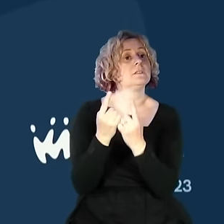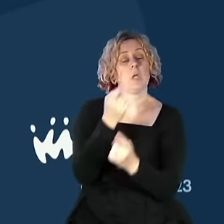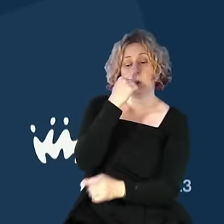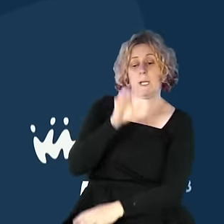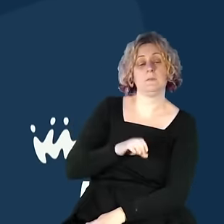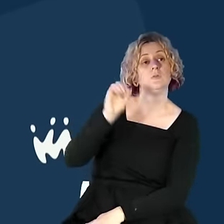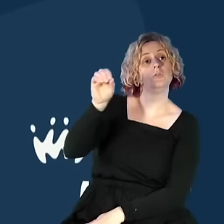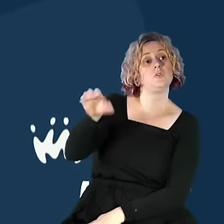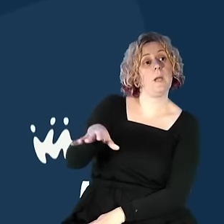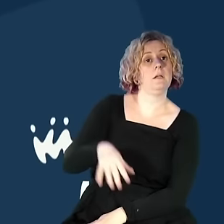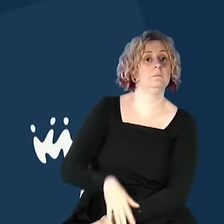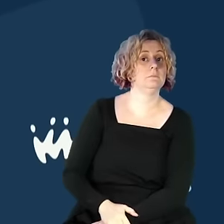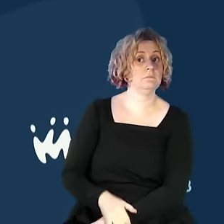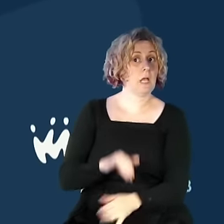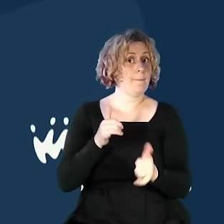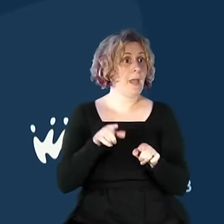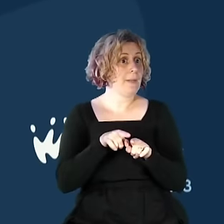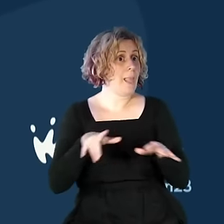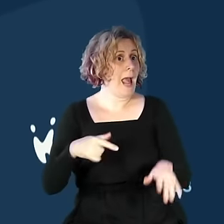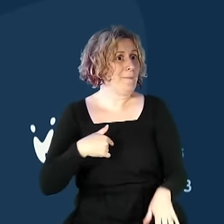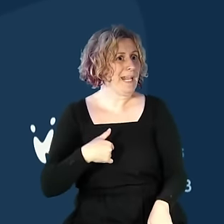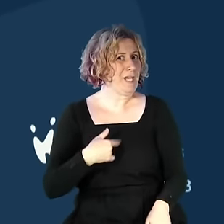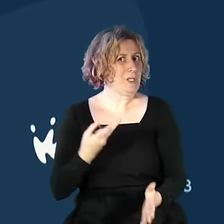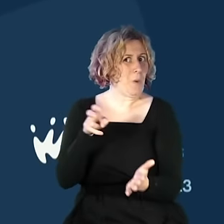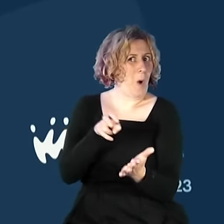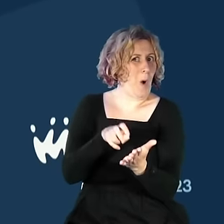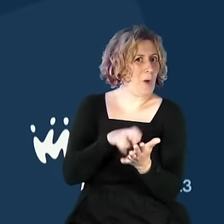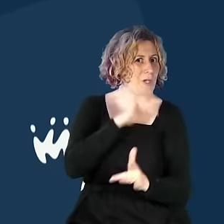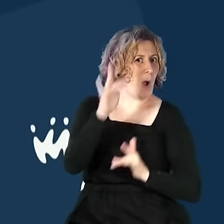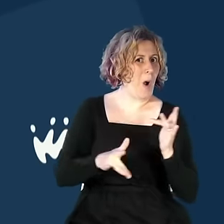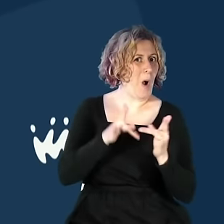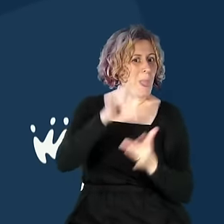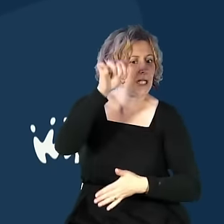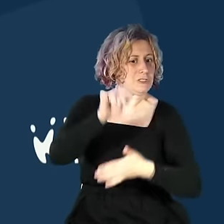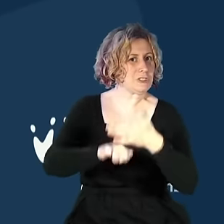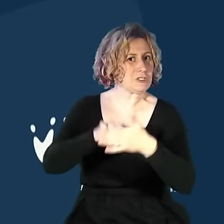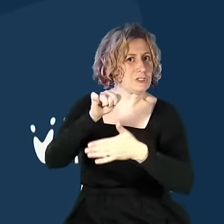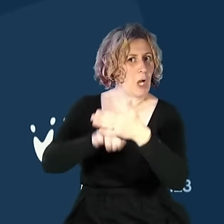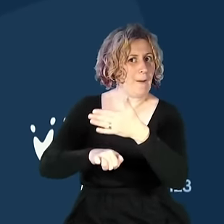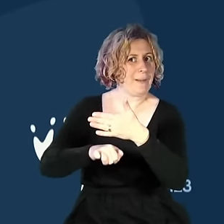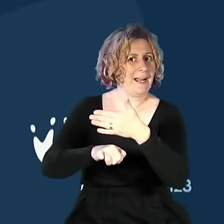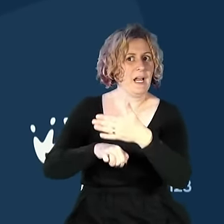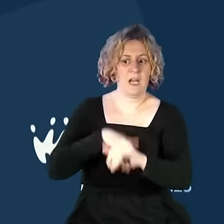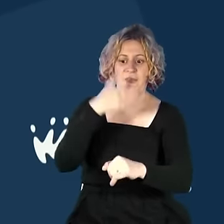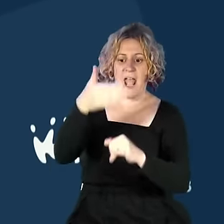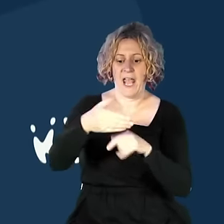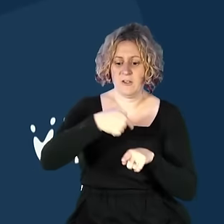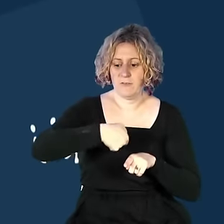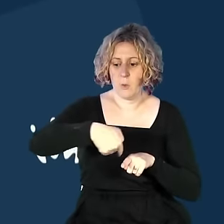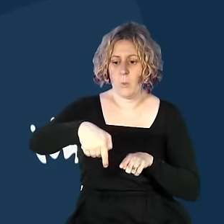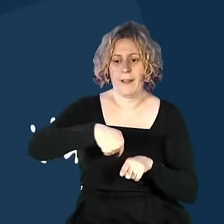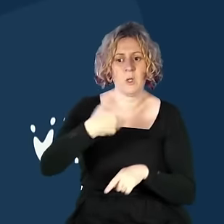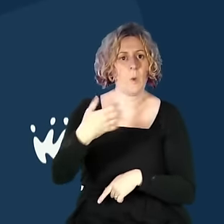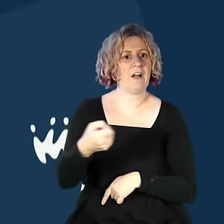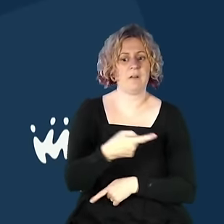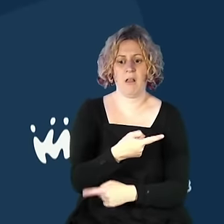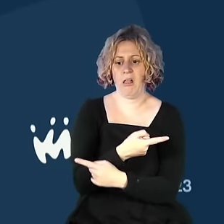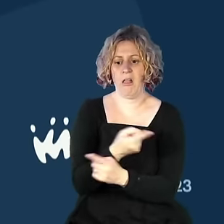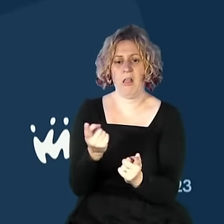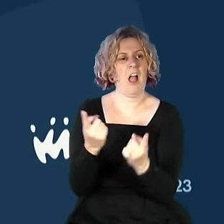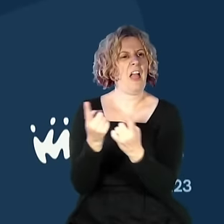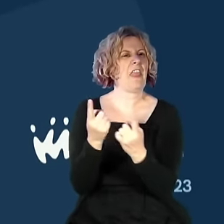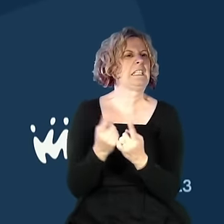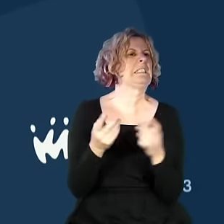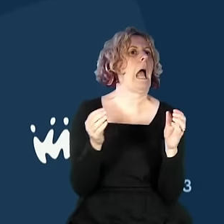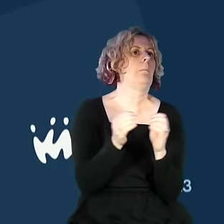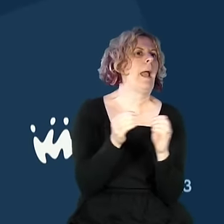me, and you come to a week like this, and you order all the things you need, and then at the end, you've still got packets left over. Maybe it's the pasta or the baked beans. That's what it always is in